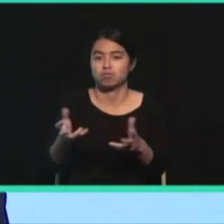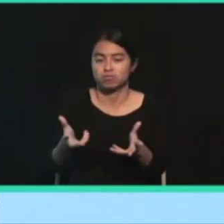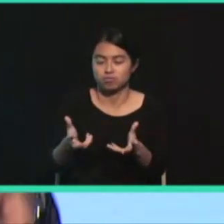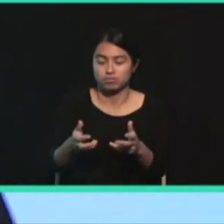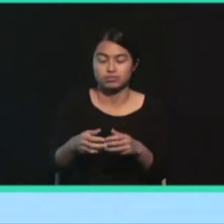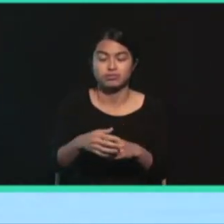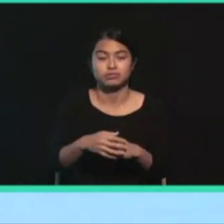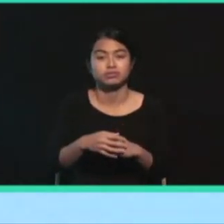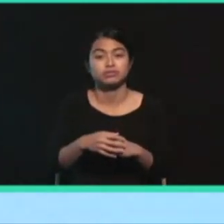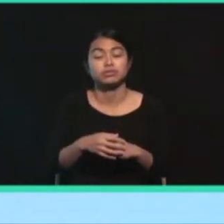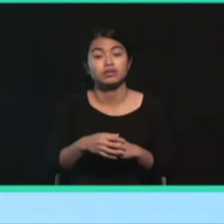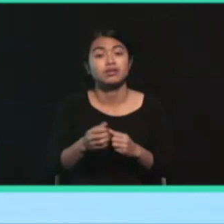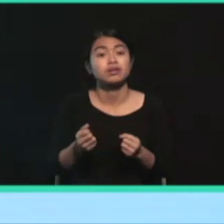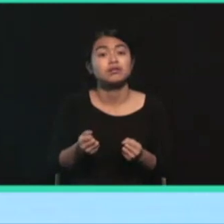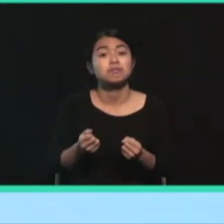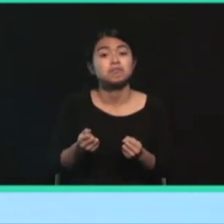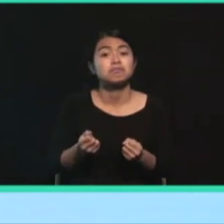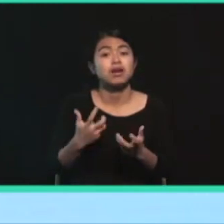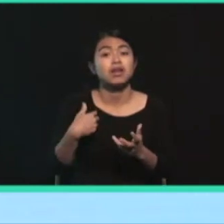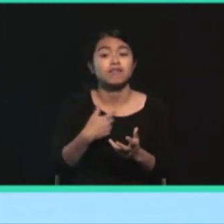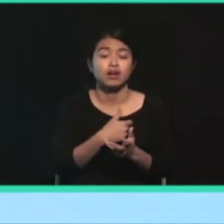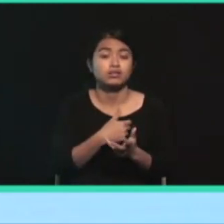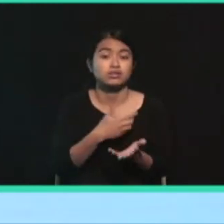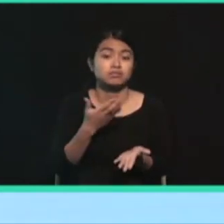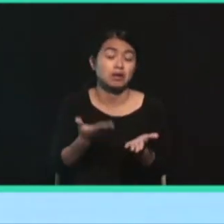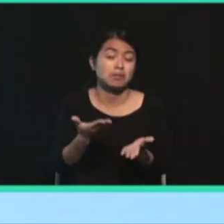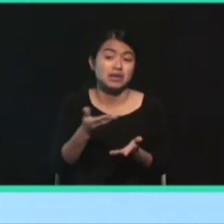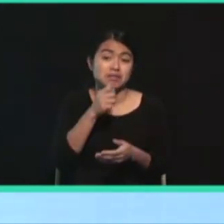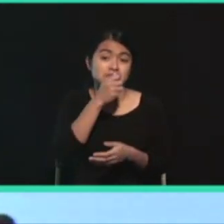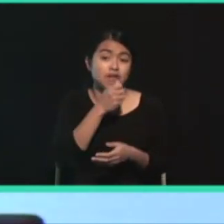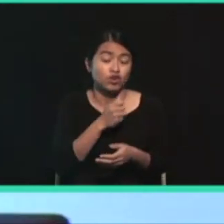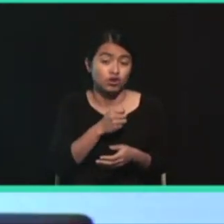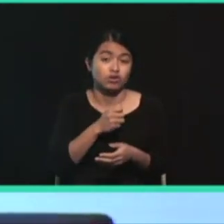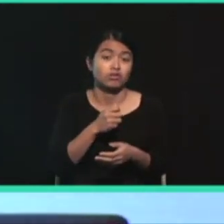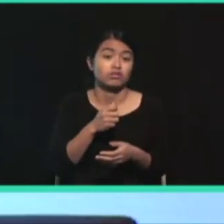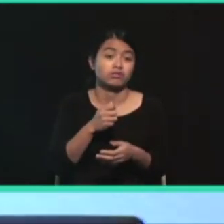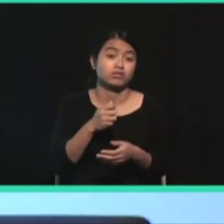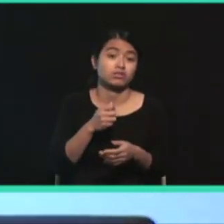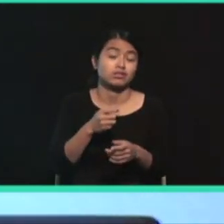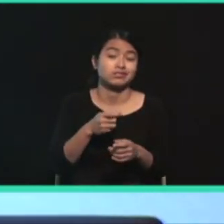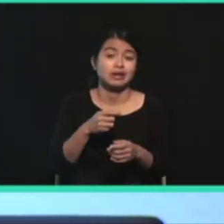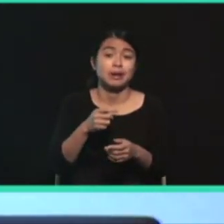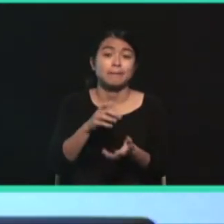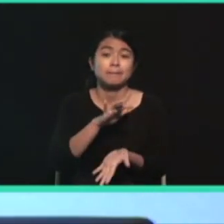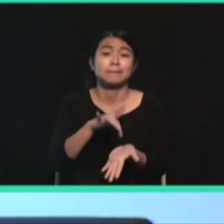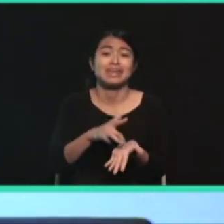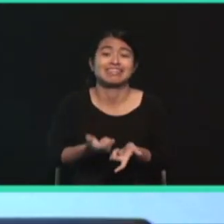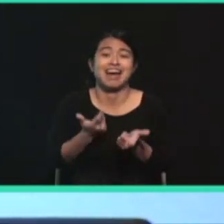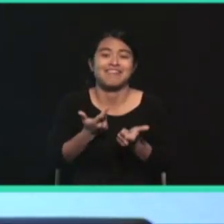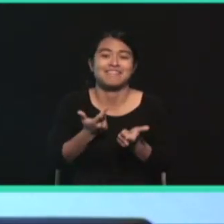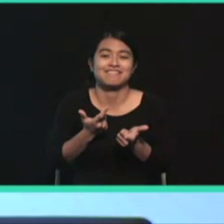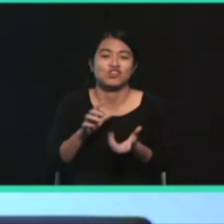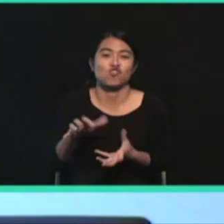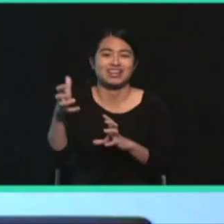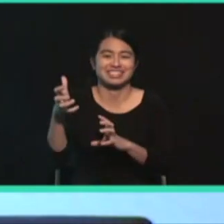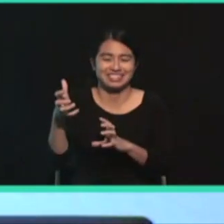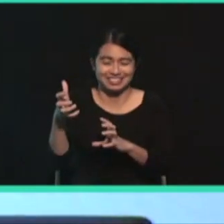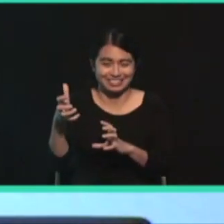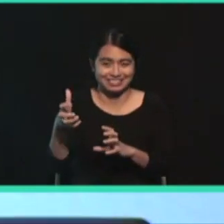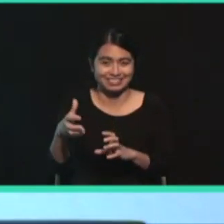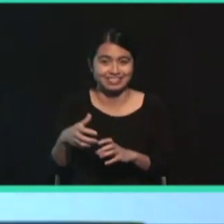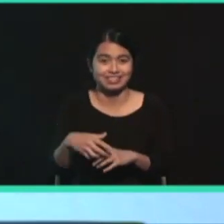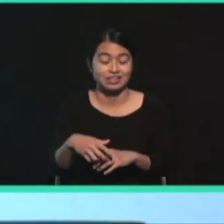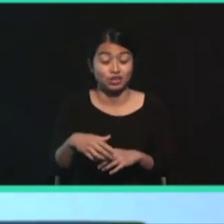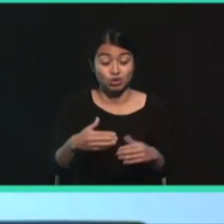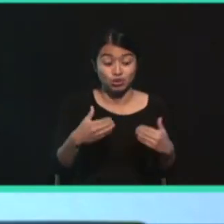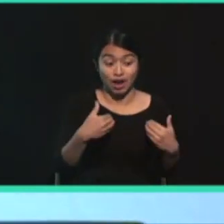know, many of us might maybe suffer from midlife crisis. And there's even a mice model